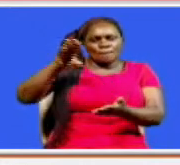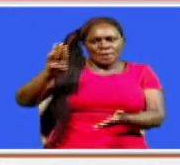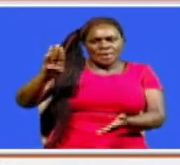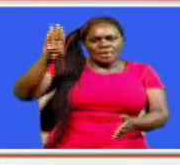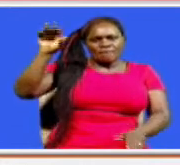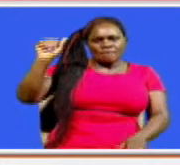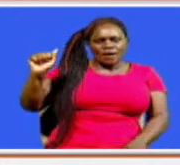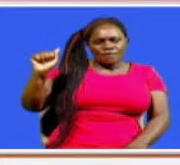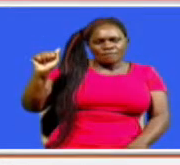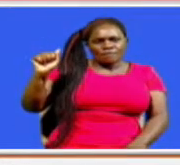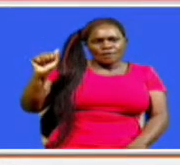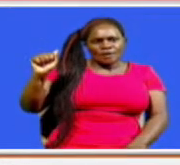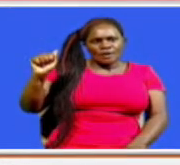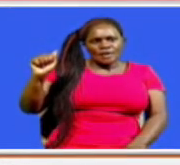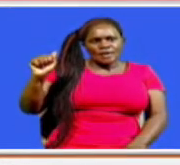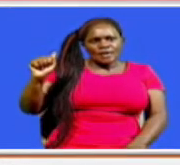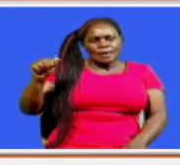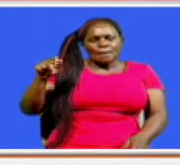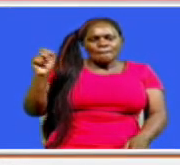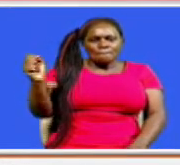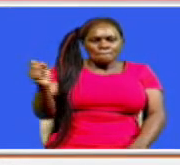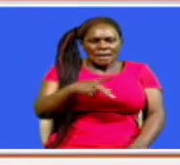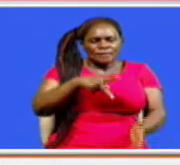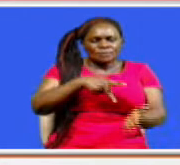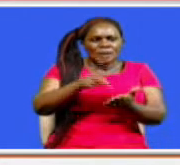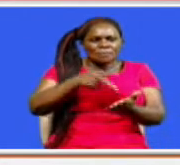C5. They remained with their salaries